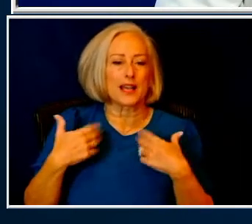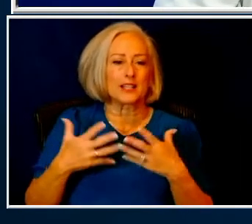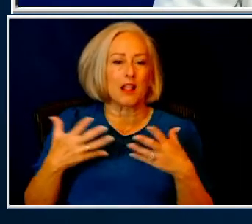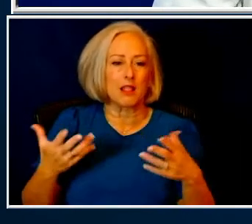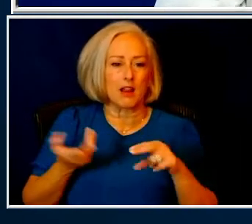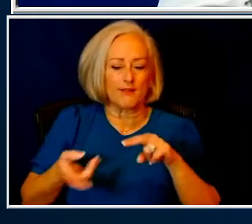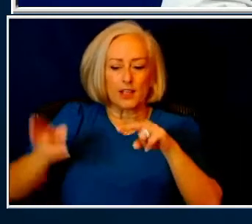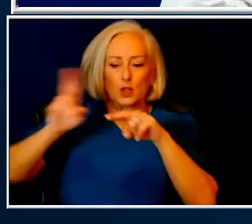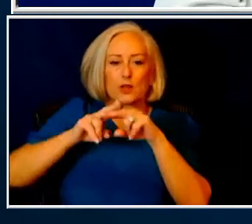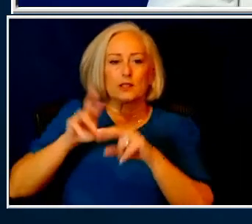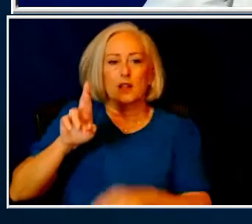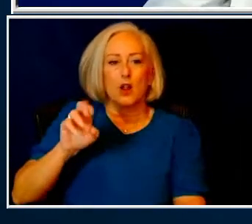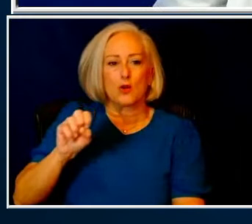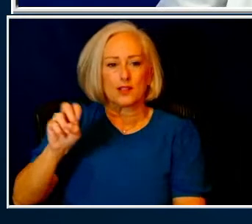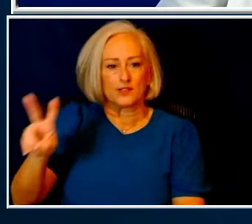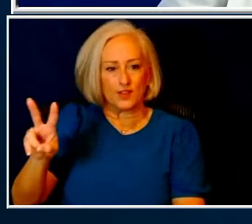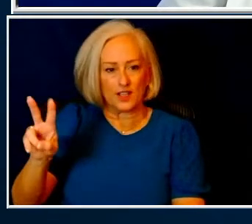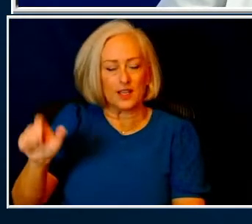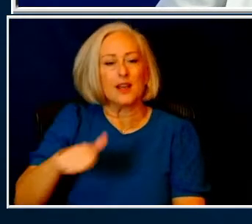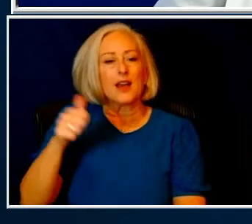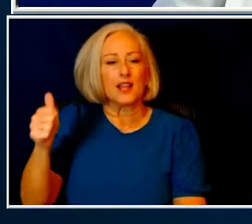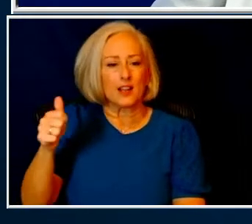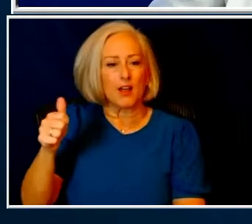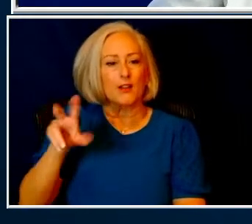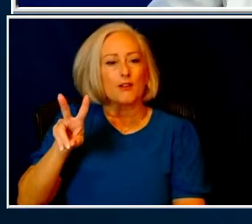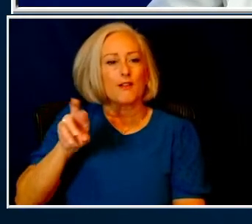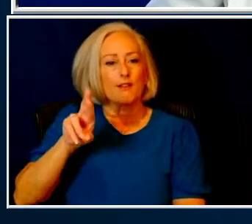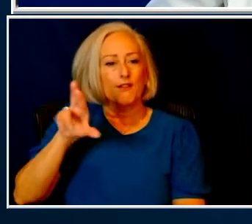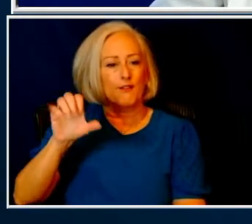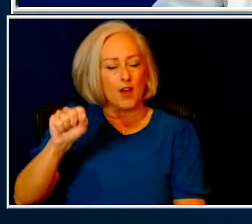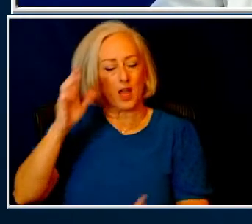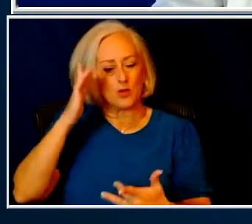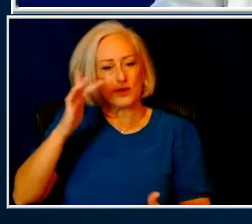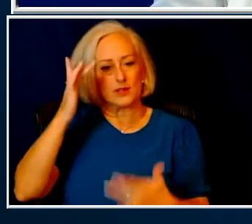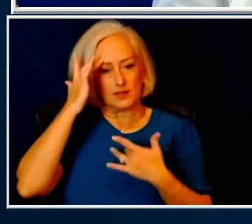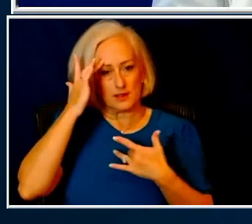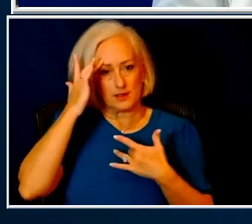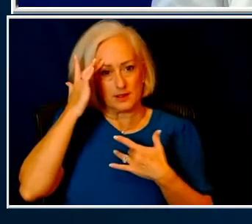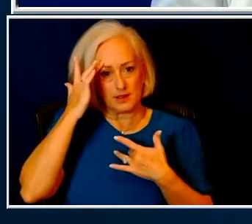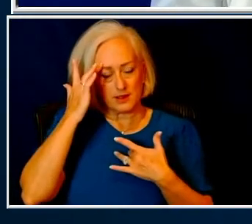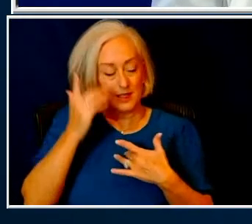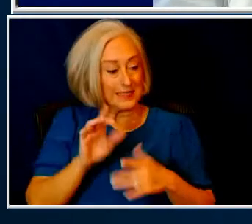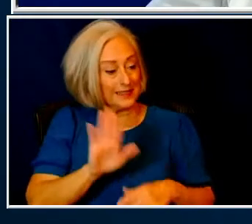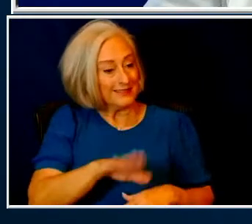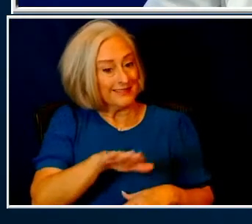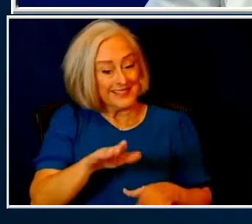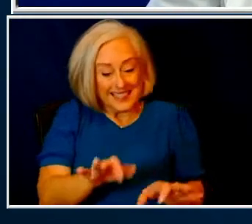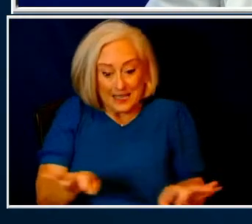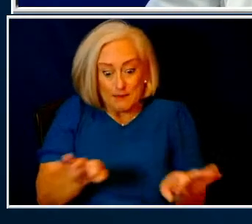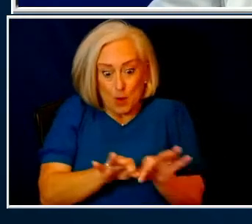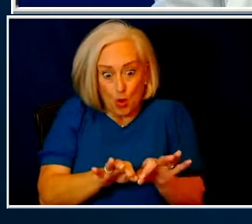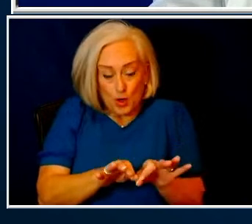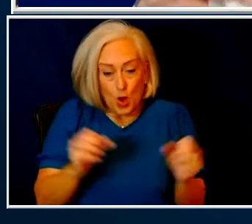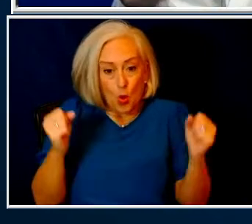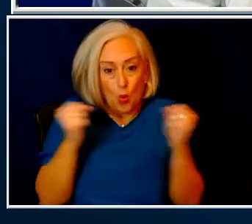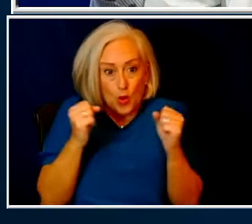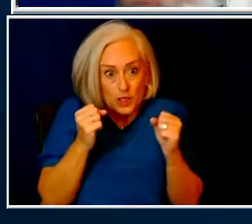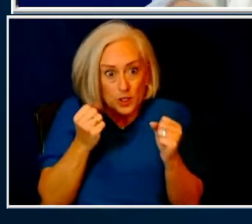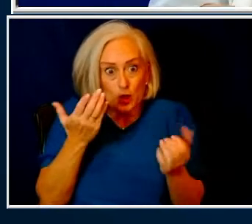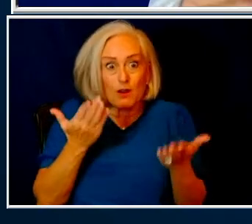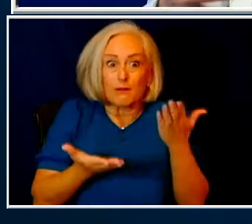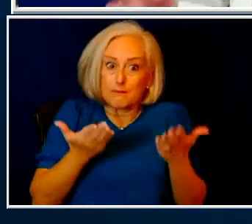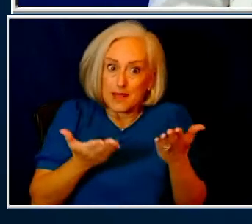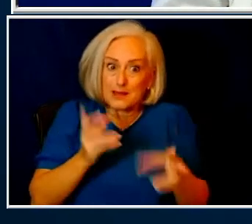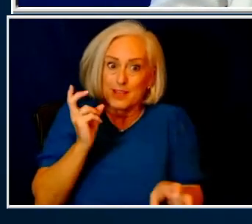parainfluenza and other viral illnesses. So I just think we have to be really cognizant. The winter could be difficult. We had hoped, when I think I had expressed hope, like